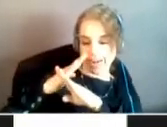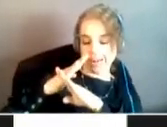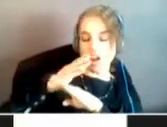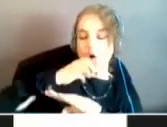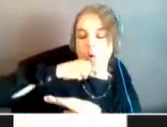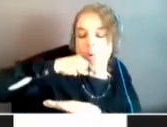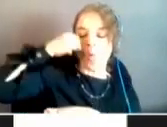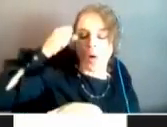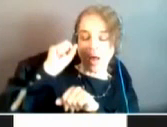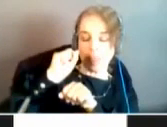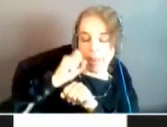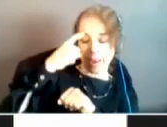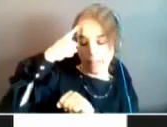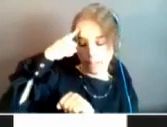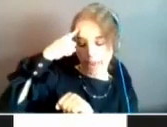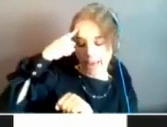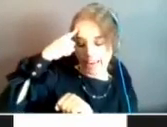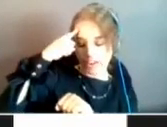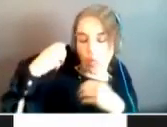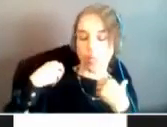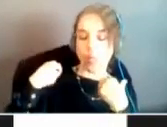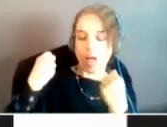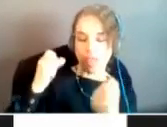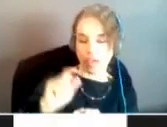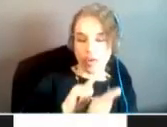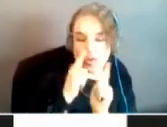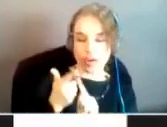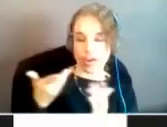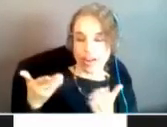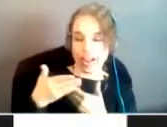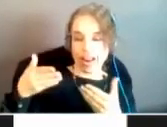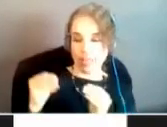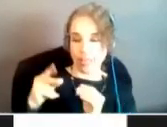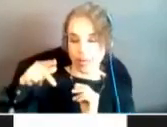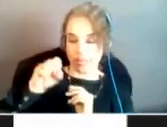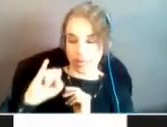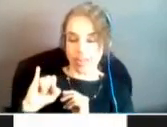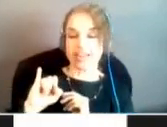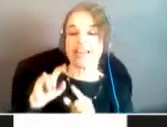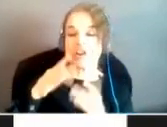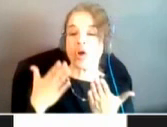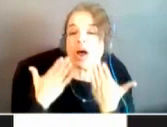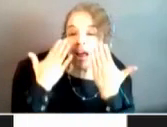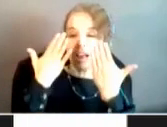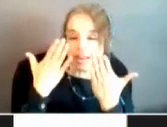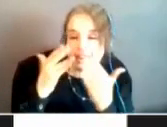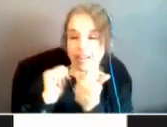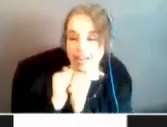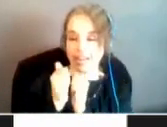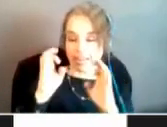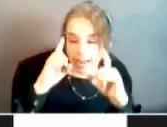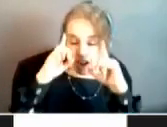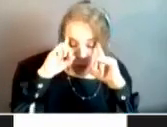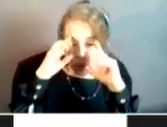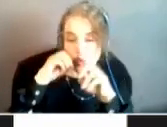Care employs mental health liaisons, which are located at the Office on Aging, And they provide consultation and